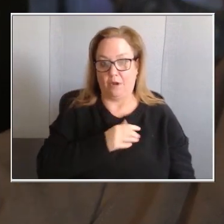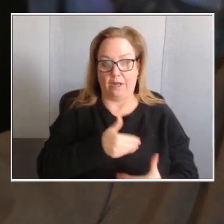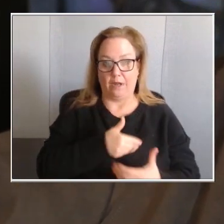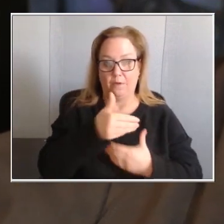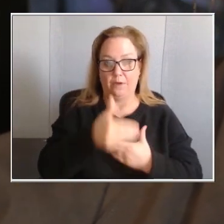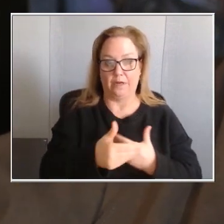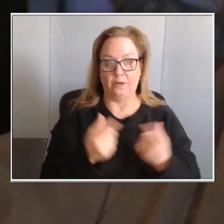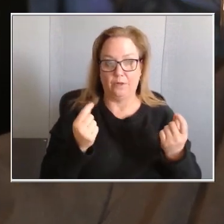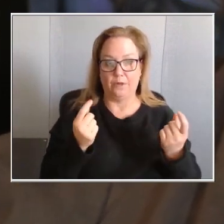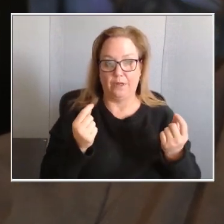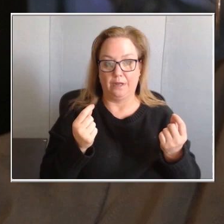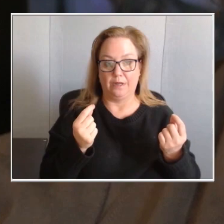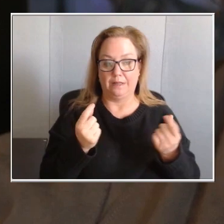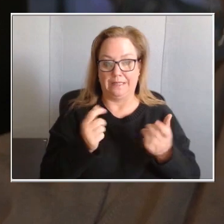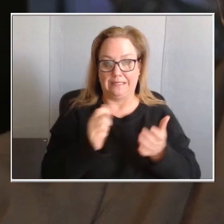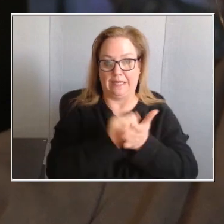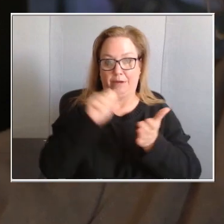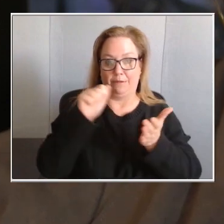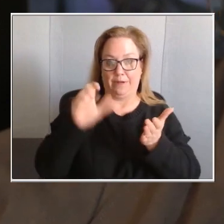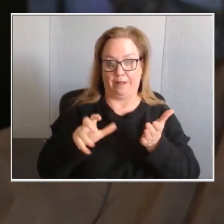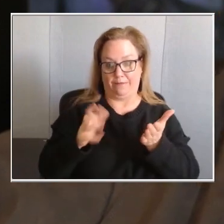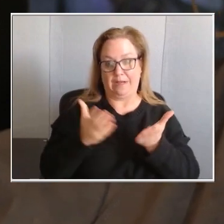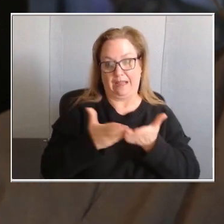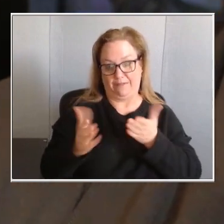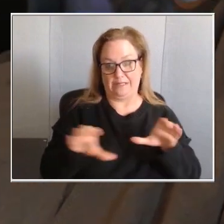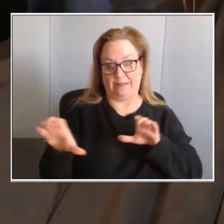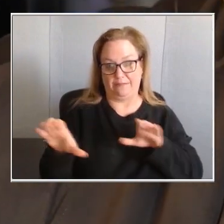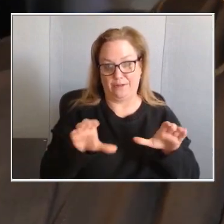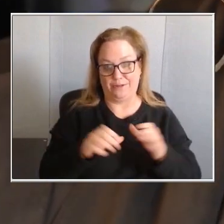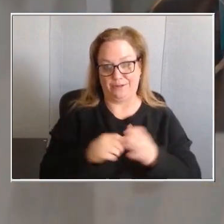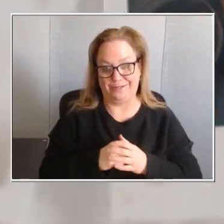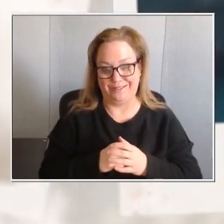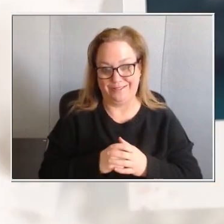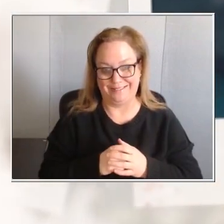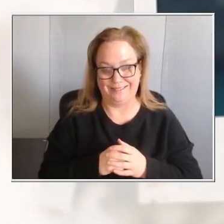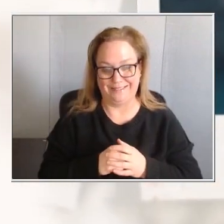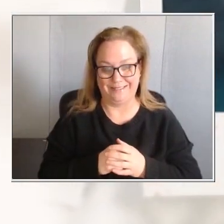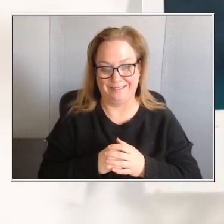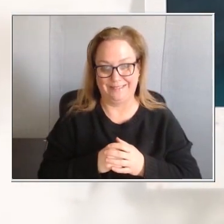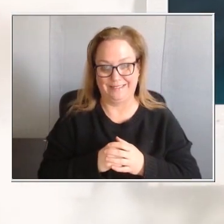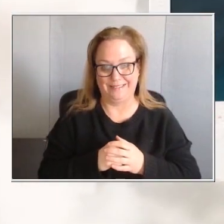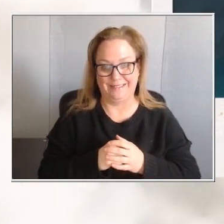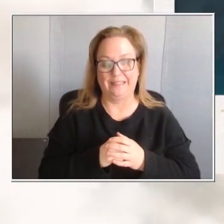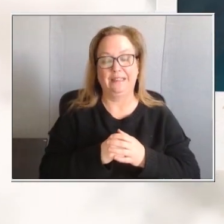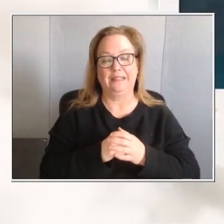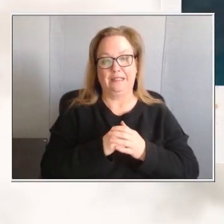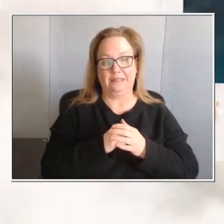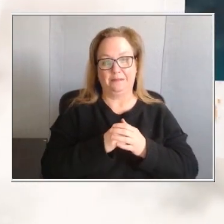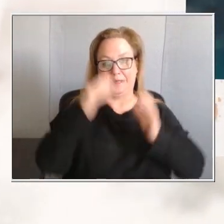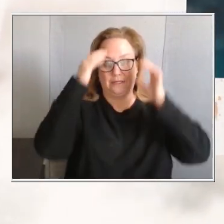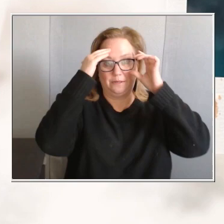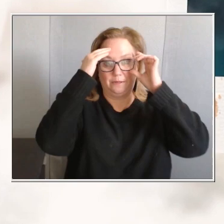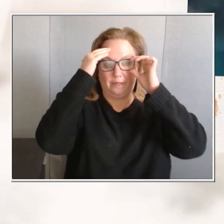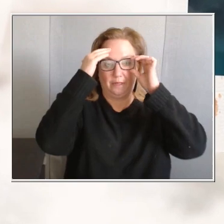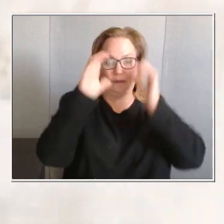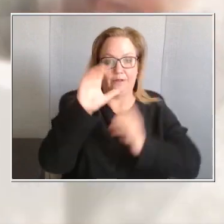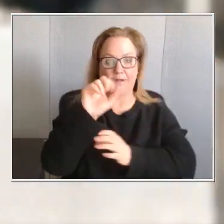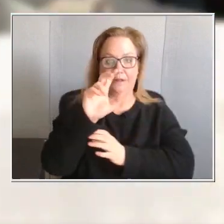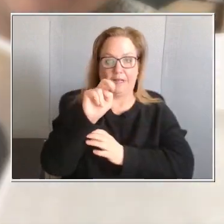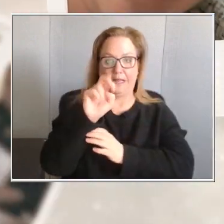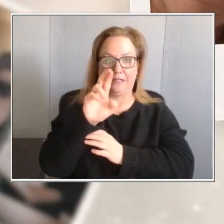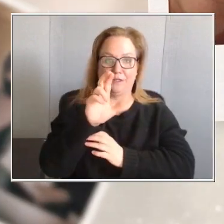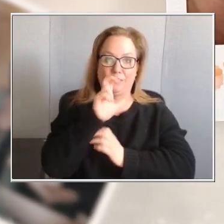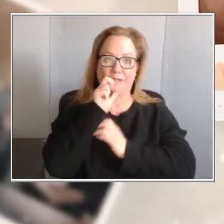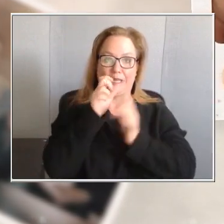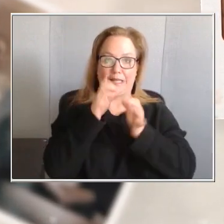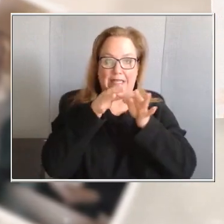Let's get rid of it. I have things to do, you know? But as we know, cancer isn't quite that